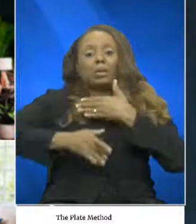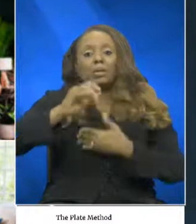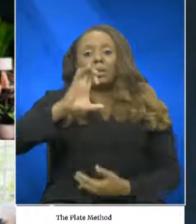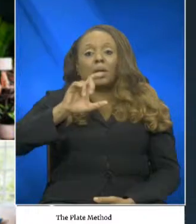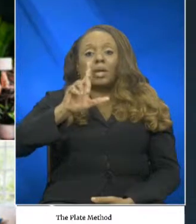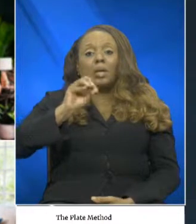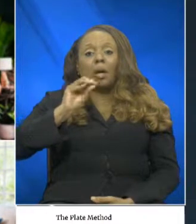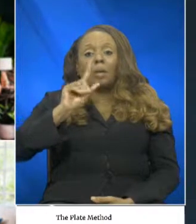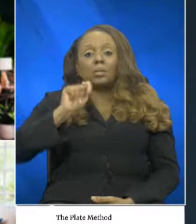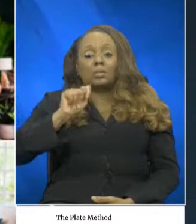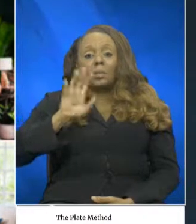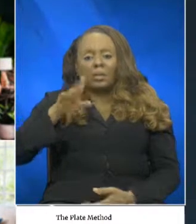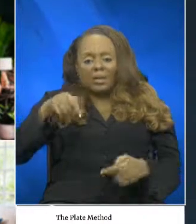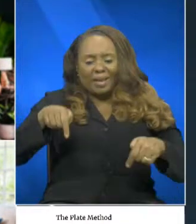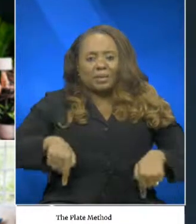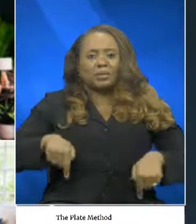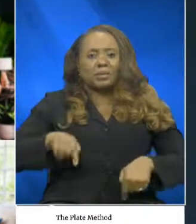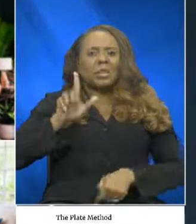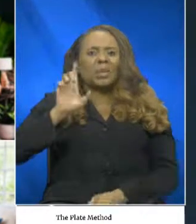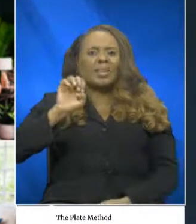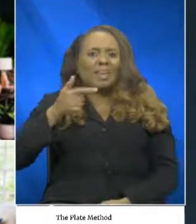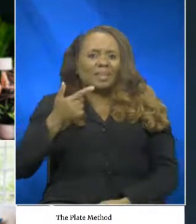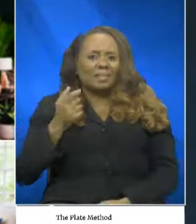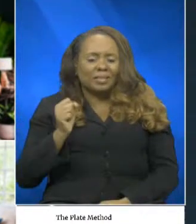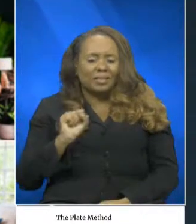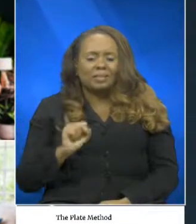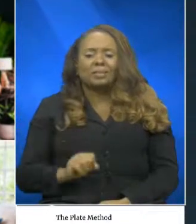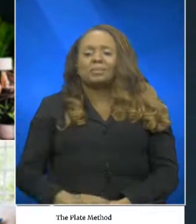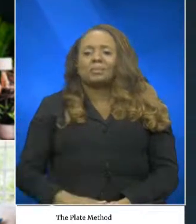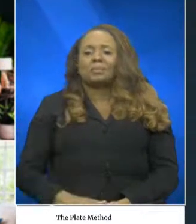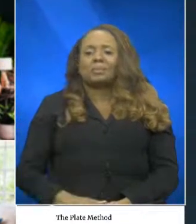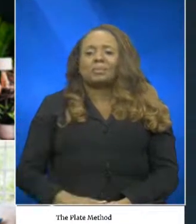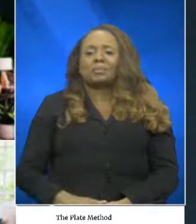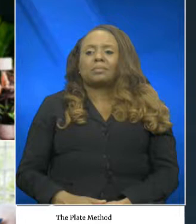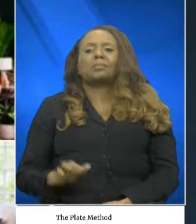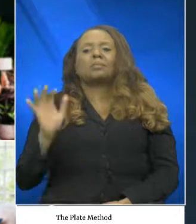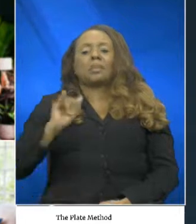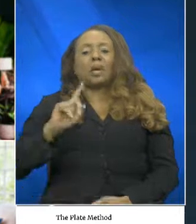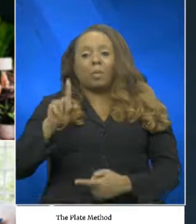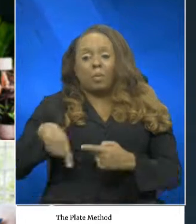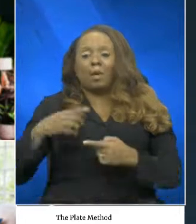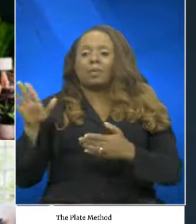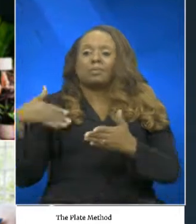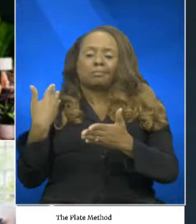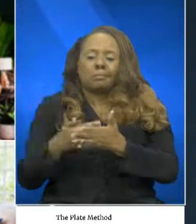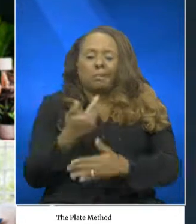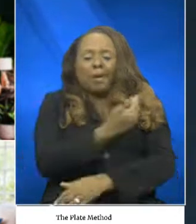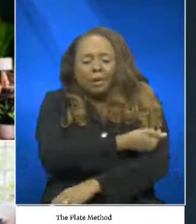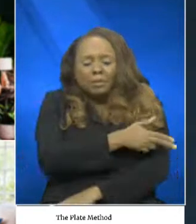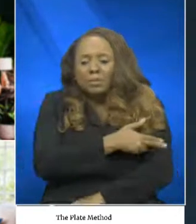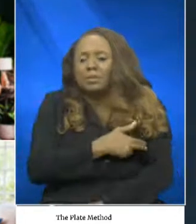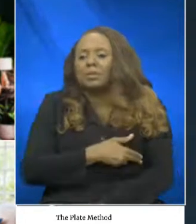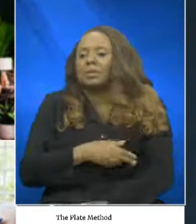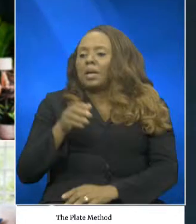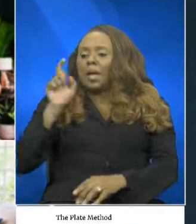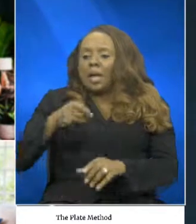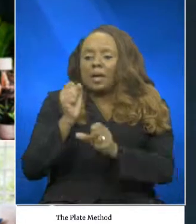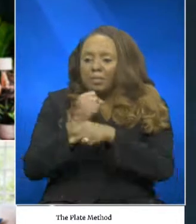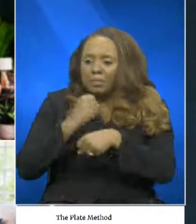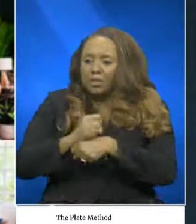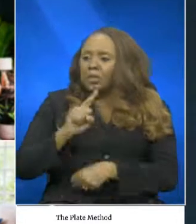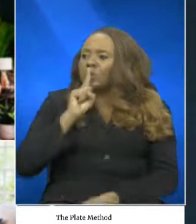are admitted to any hospital, we aggressively treat them with regards to, first of all, making sure that